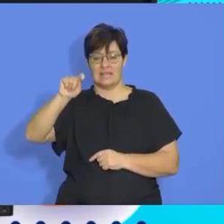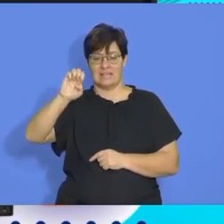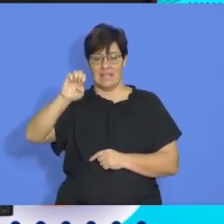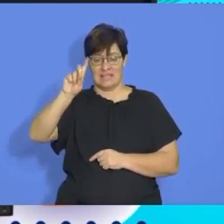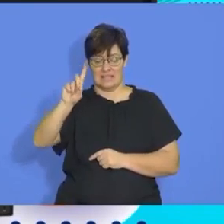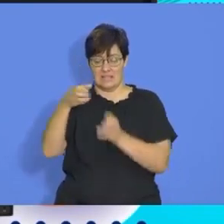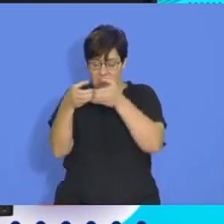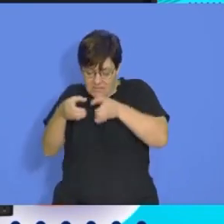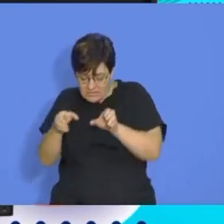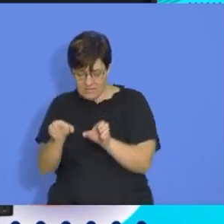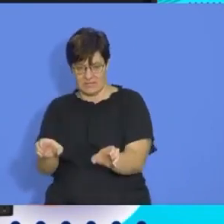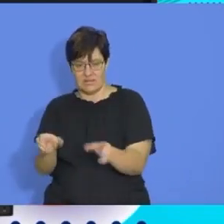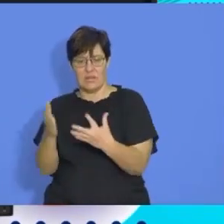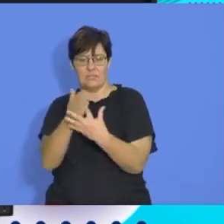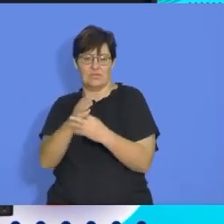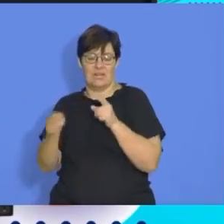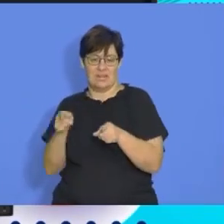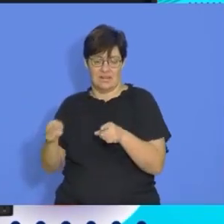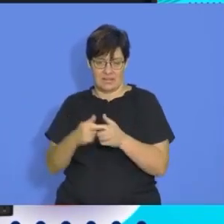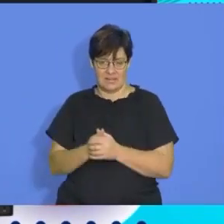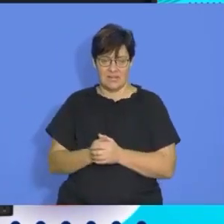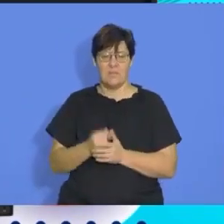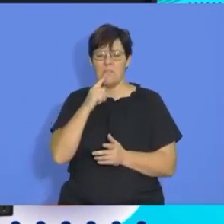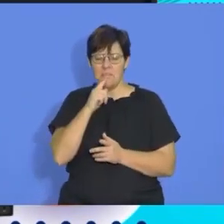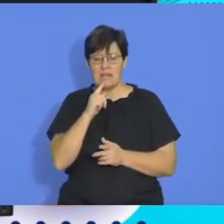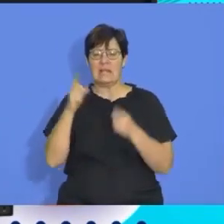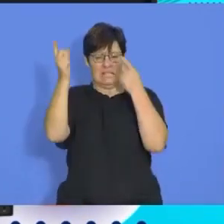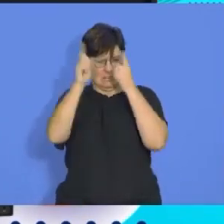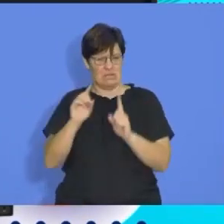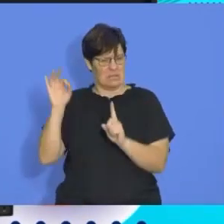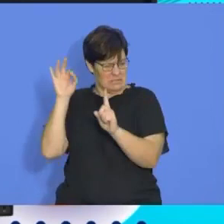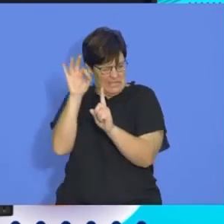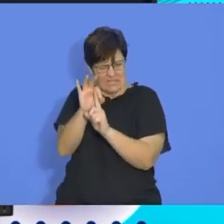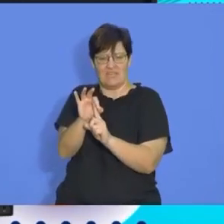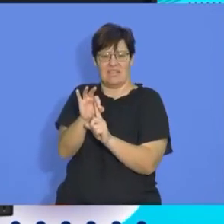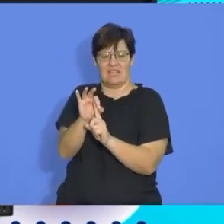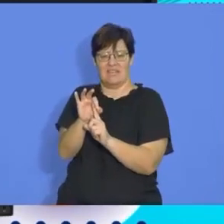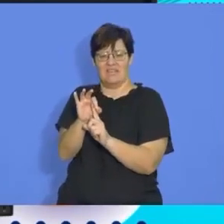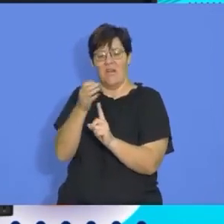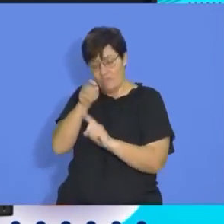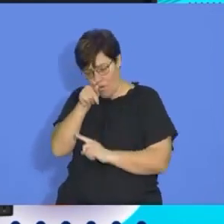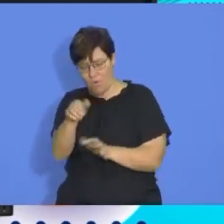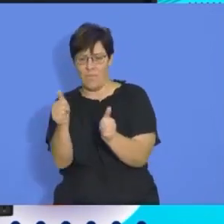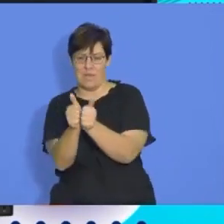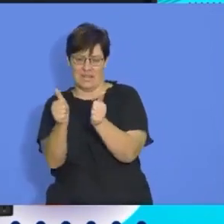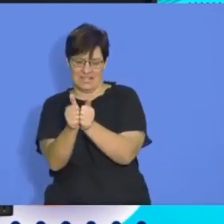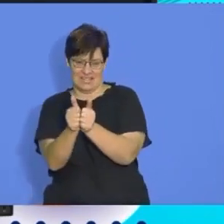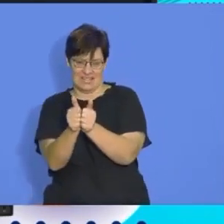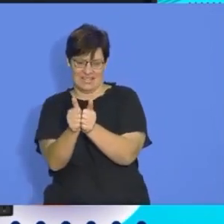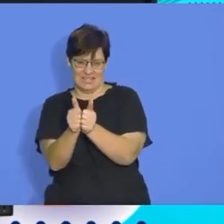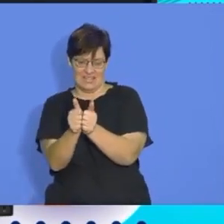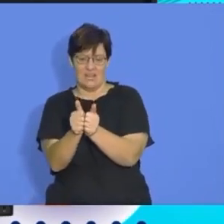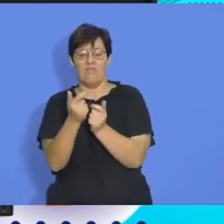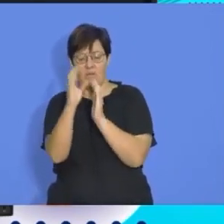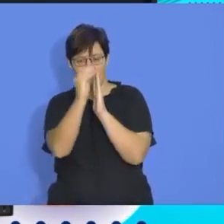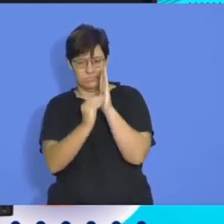partners. Okay, so that in a nutshell are some of the unique transactions that we're going to come across while doing